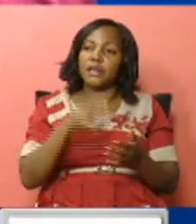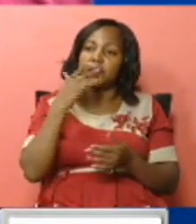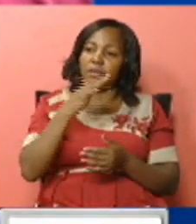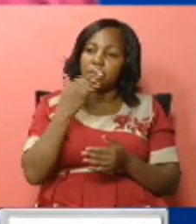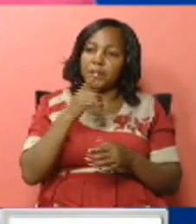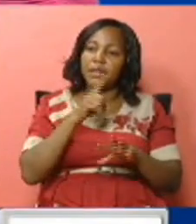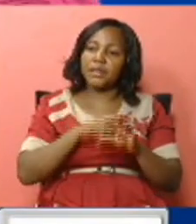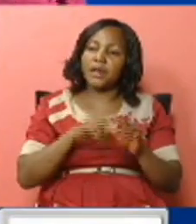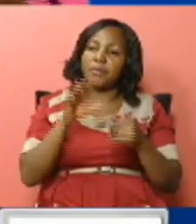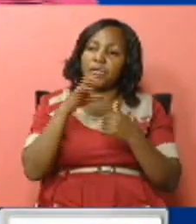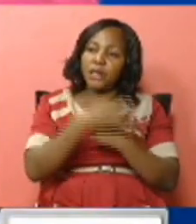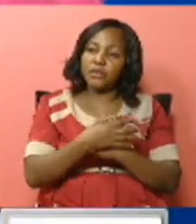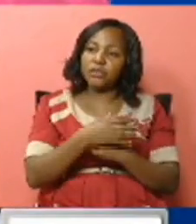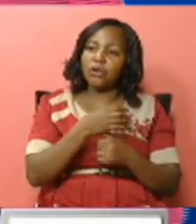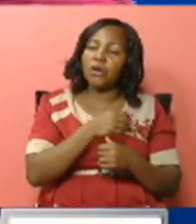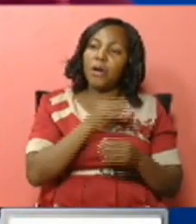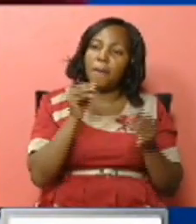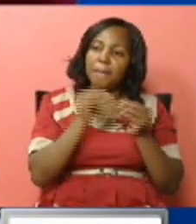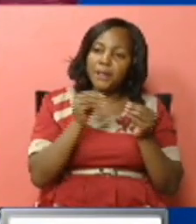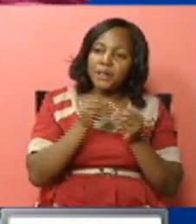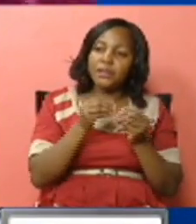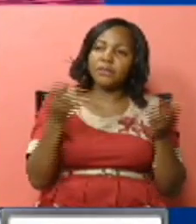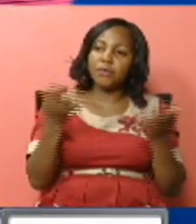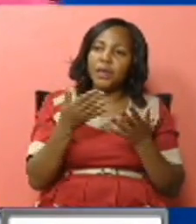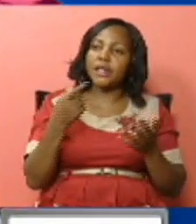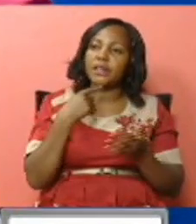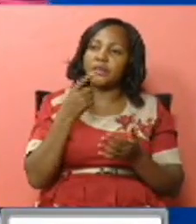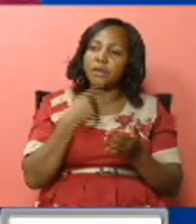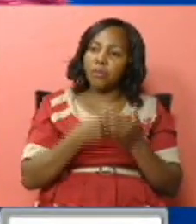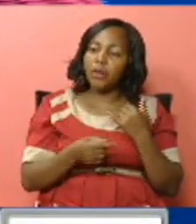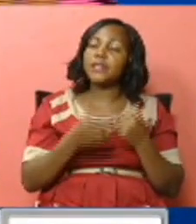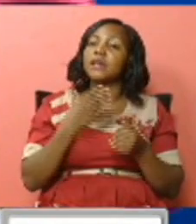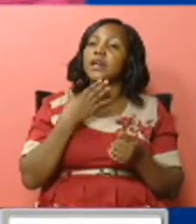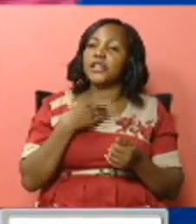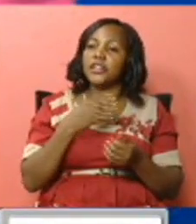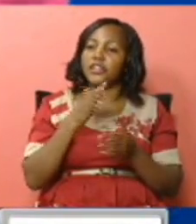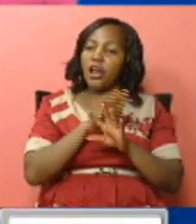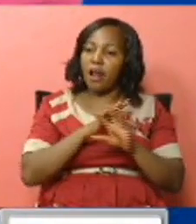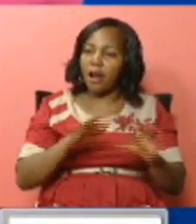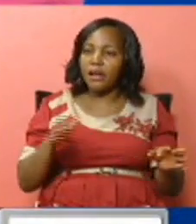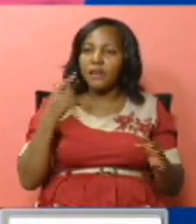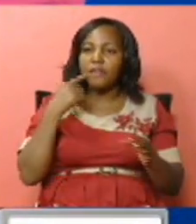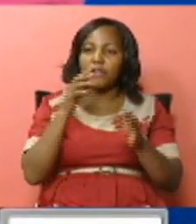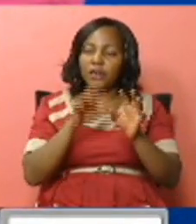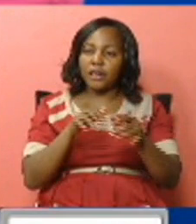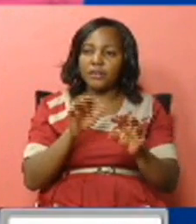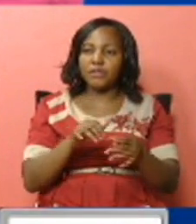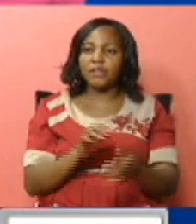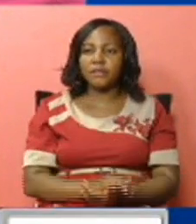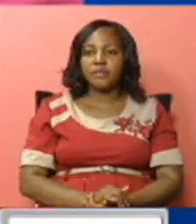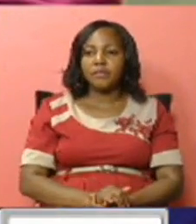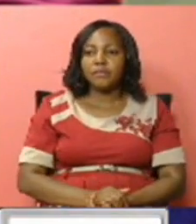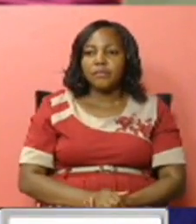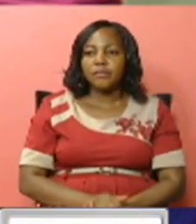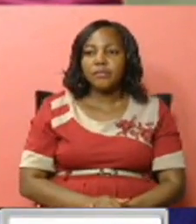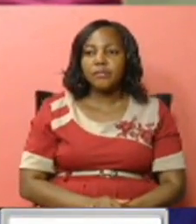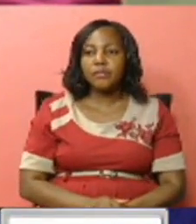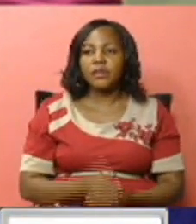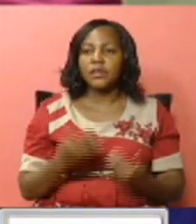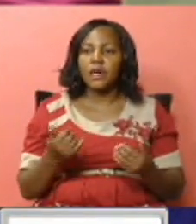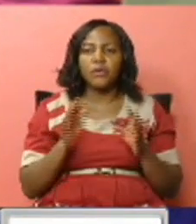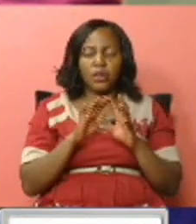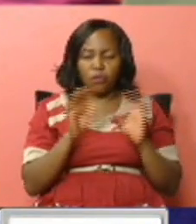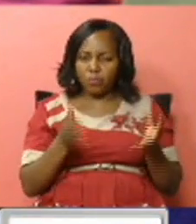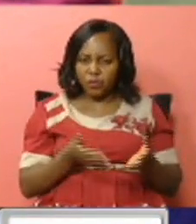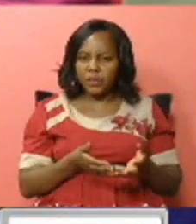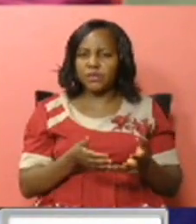the cultural meetings where they demand that they have a piece to cultivate or to do whatever they want to do. And what about the communities